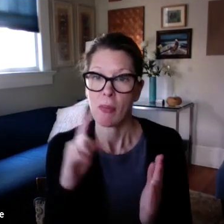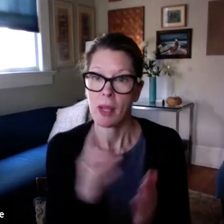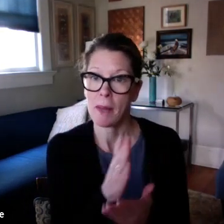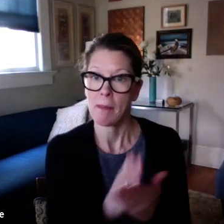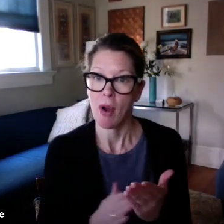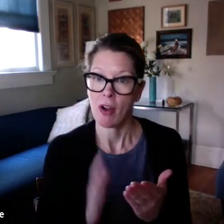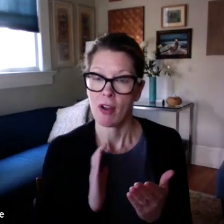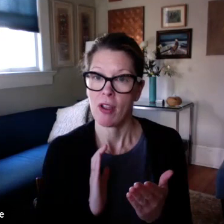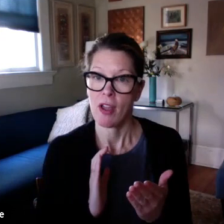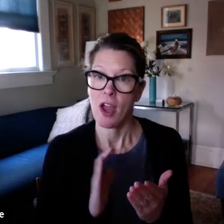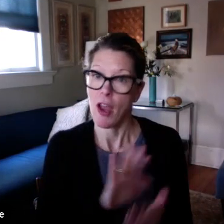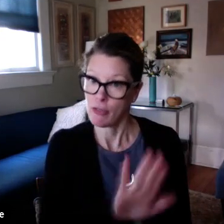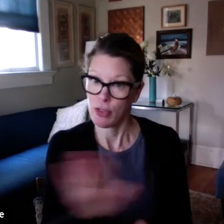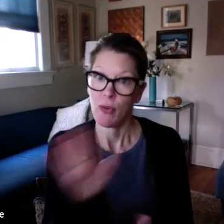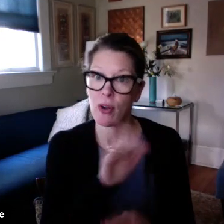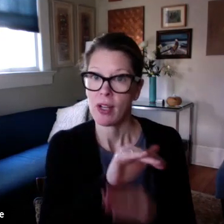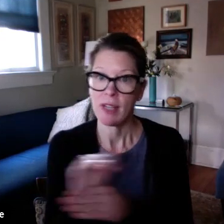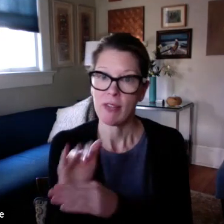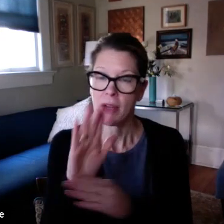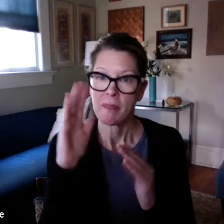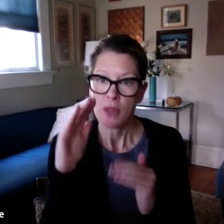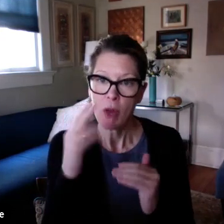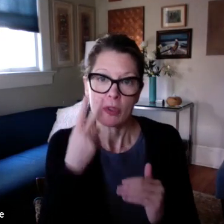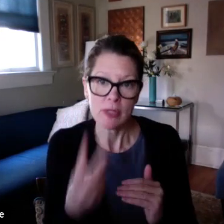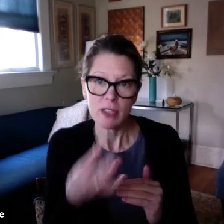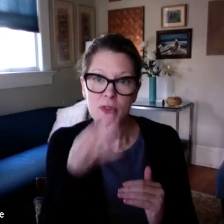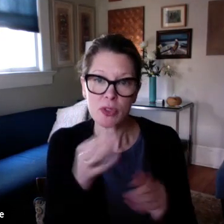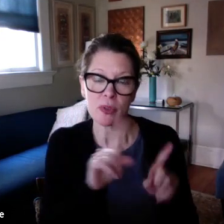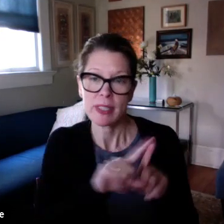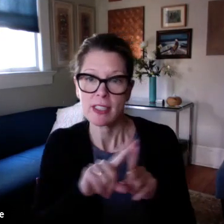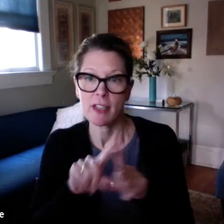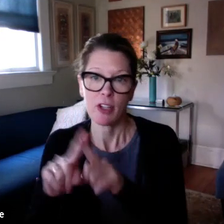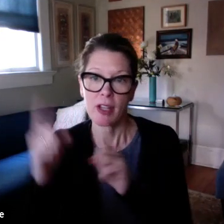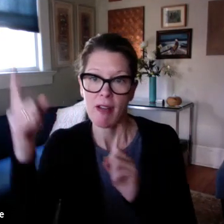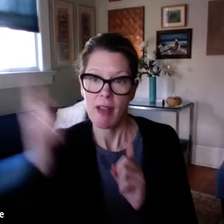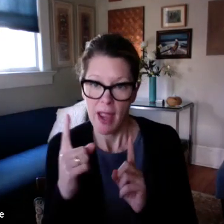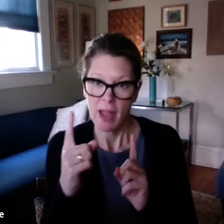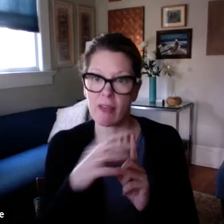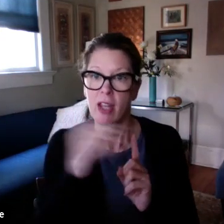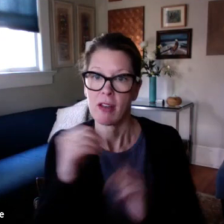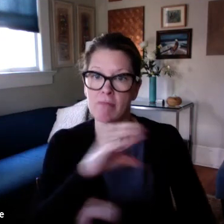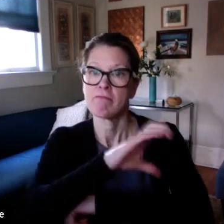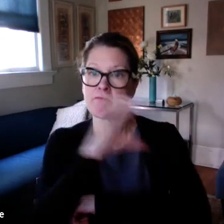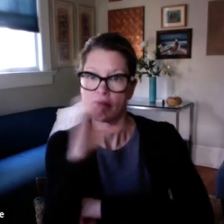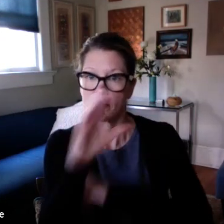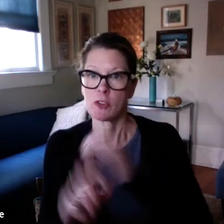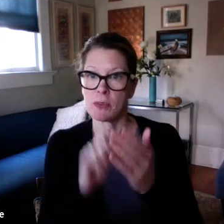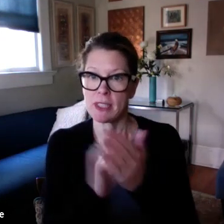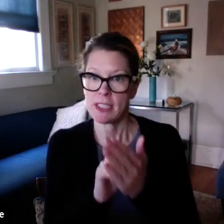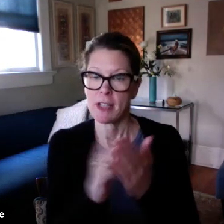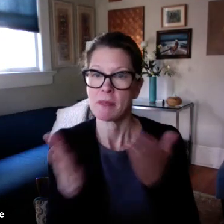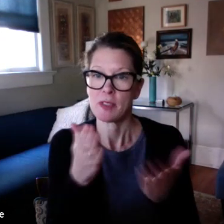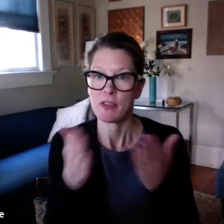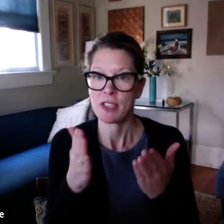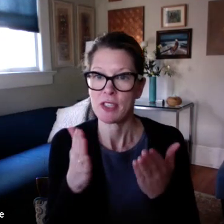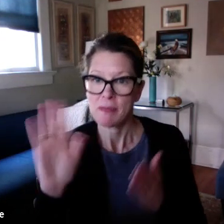Y'all take care of each other. Hope to see you soon at our various Advent and Christmas season services. Bye now.